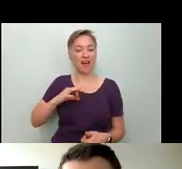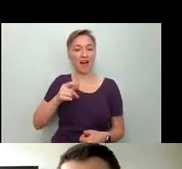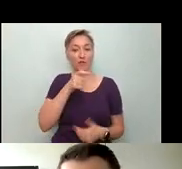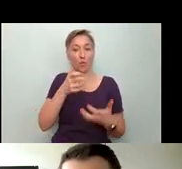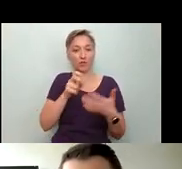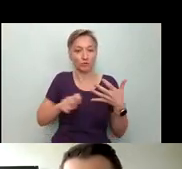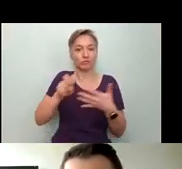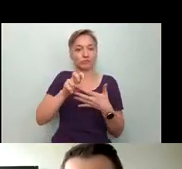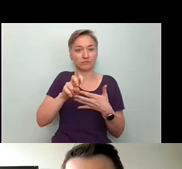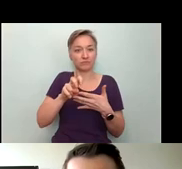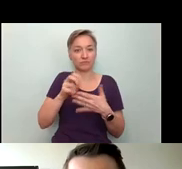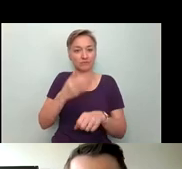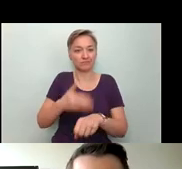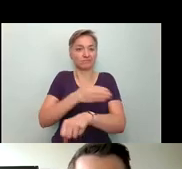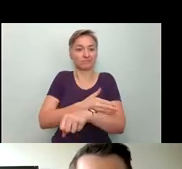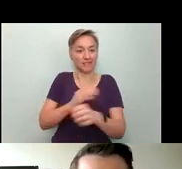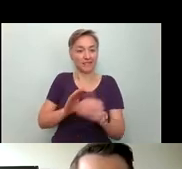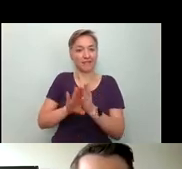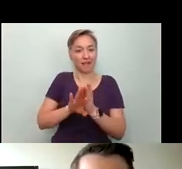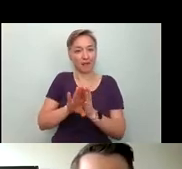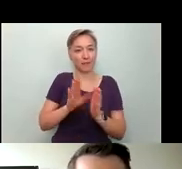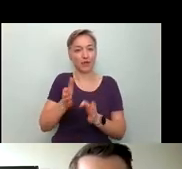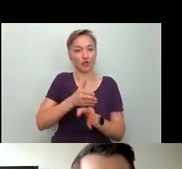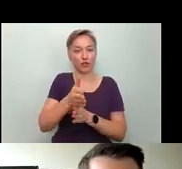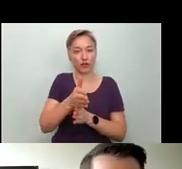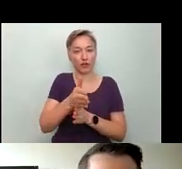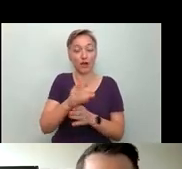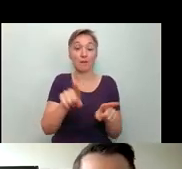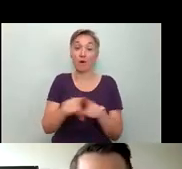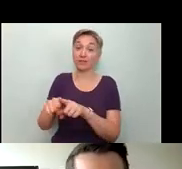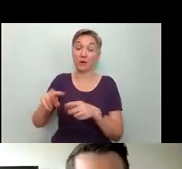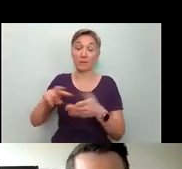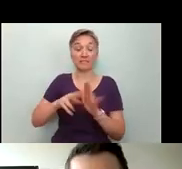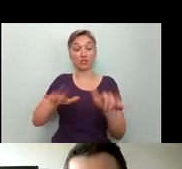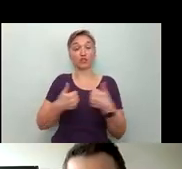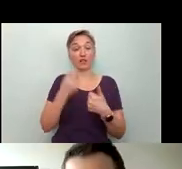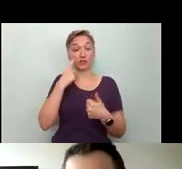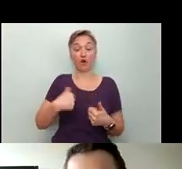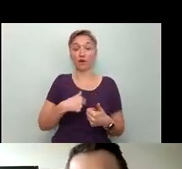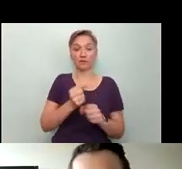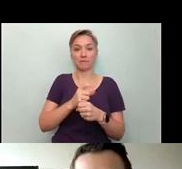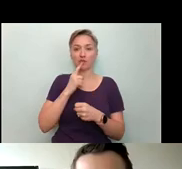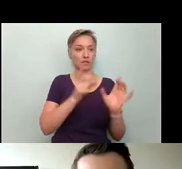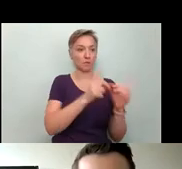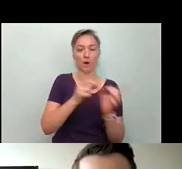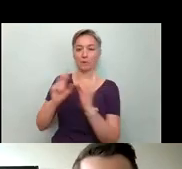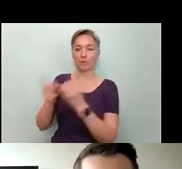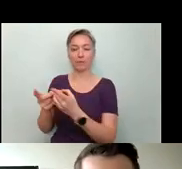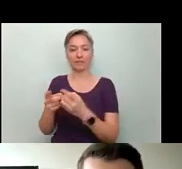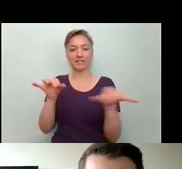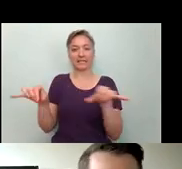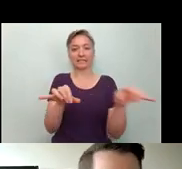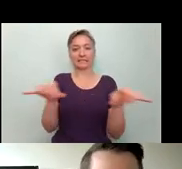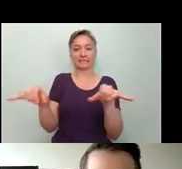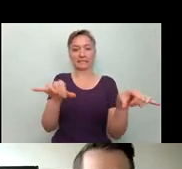careers, but it's also part of what makes it challenging for us to ensure that we have consistency from one department to another. Some of that is